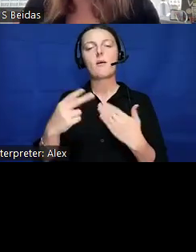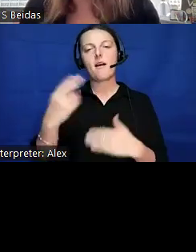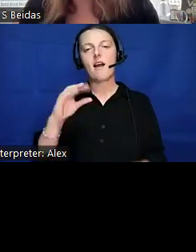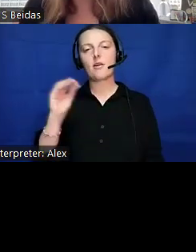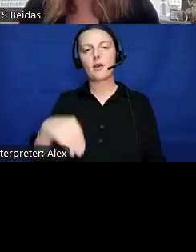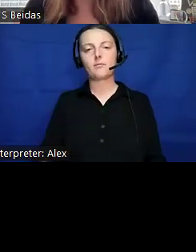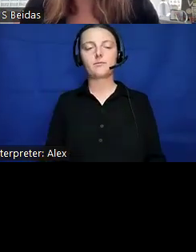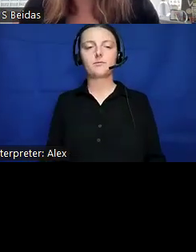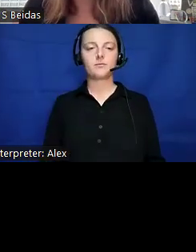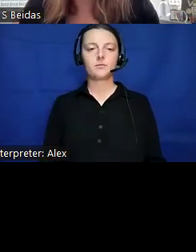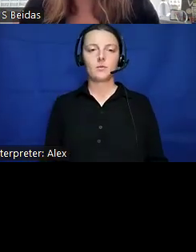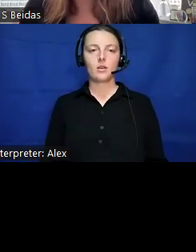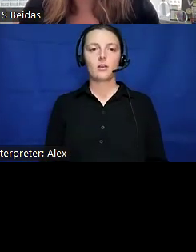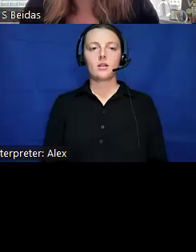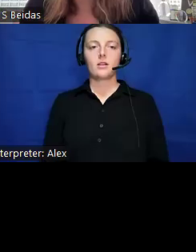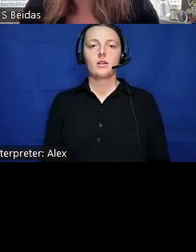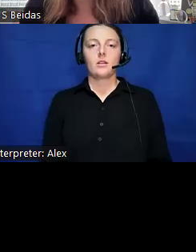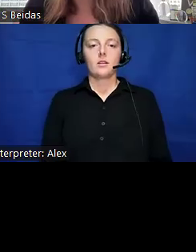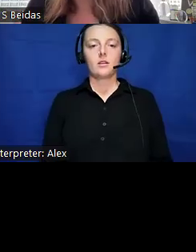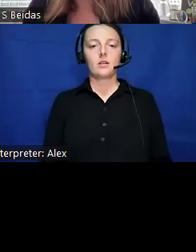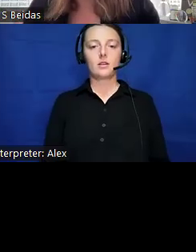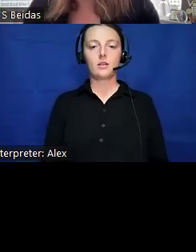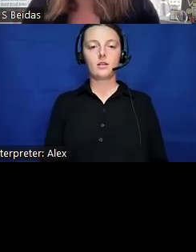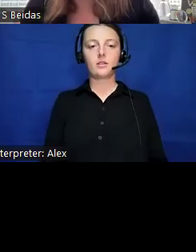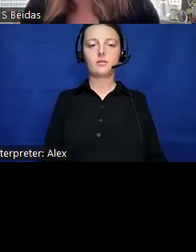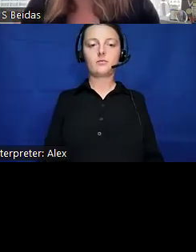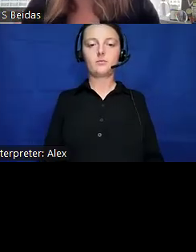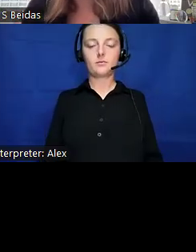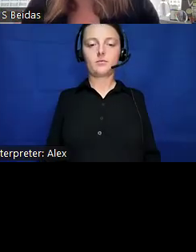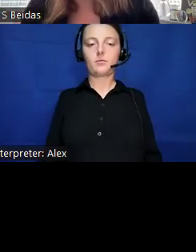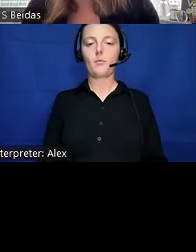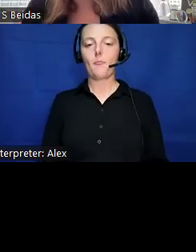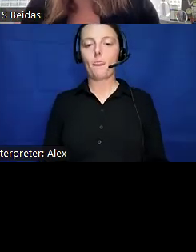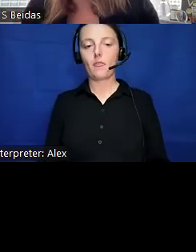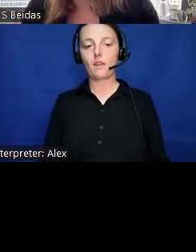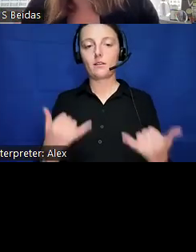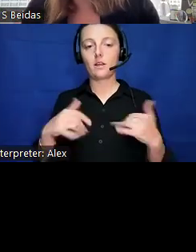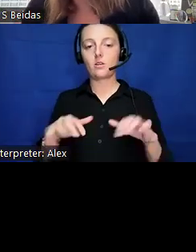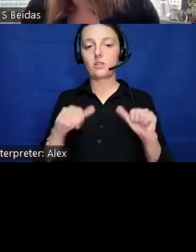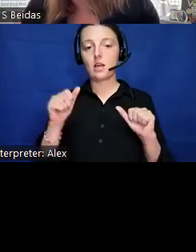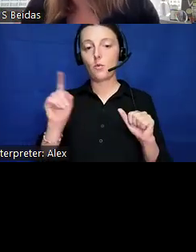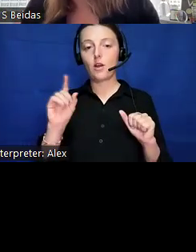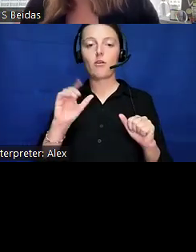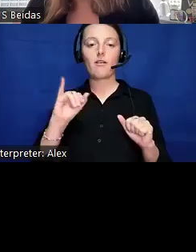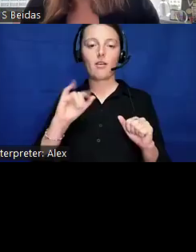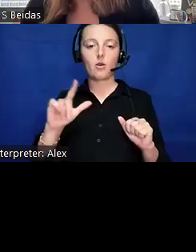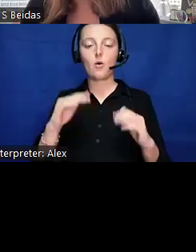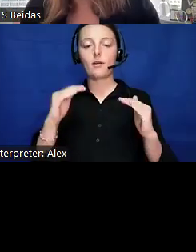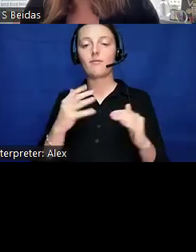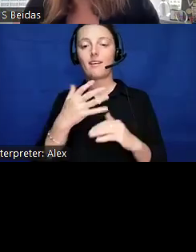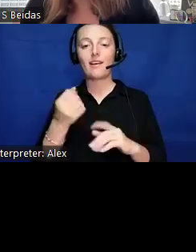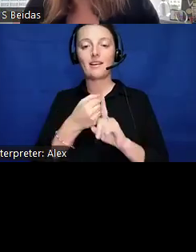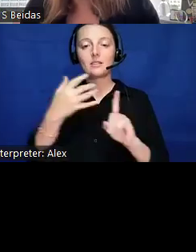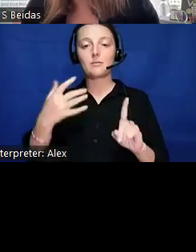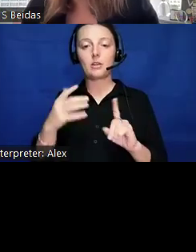now adapting this work to do it in safety net clinics in Illinois, as well as expanding it into adult primary care and women's health